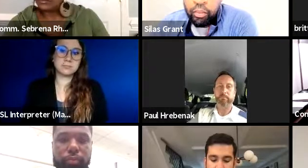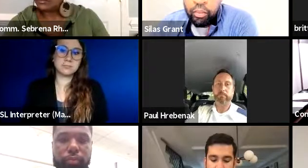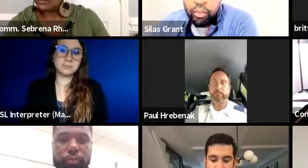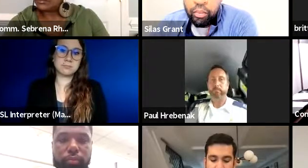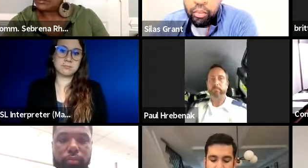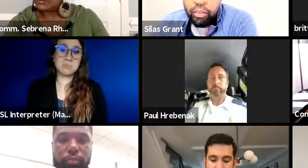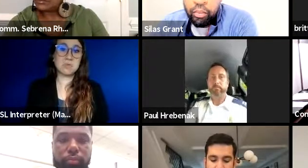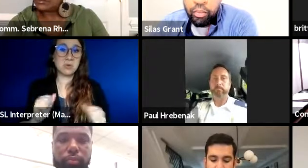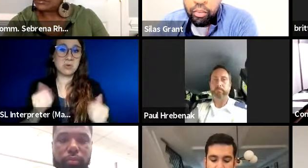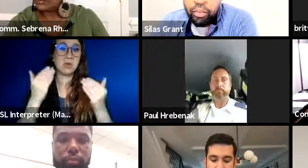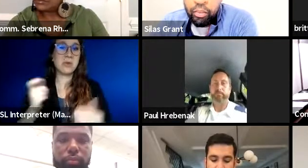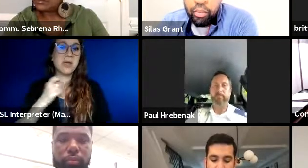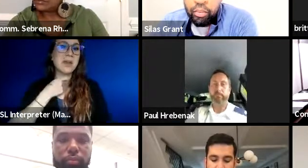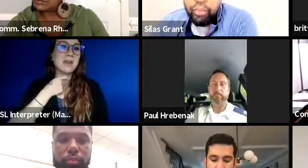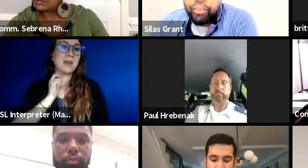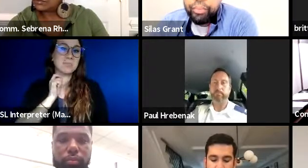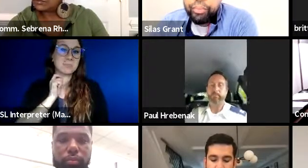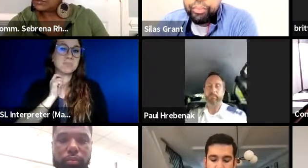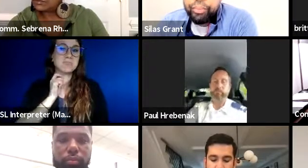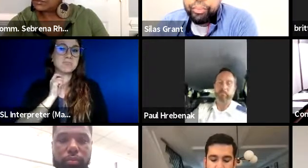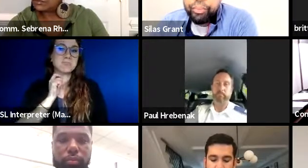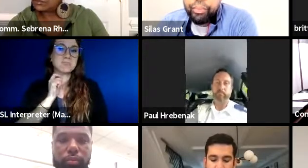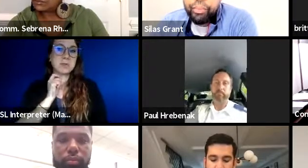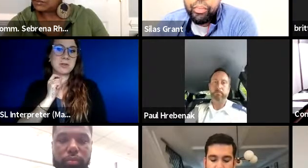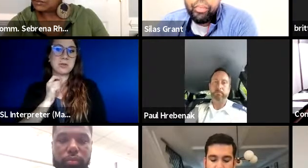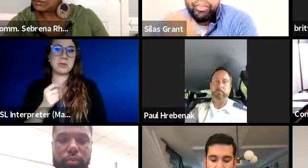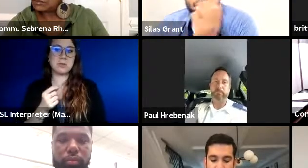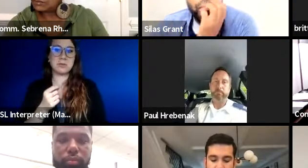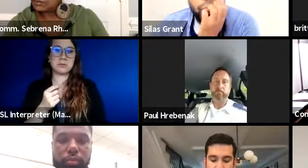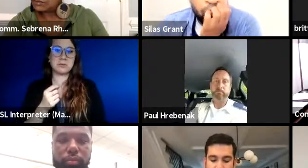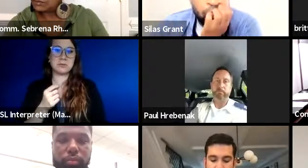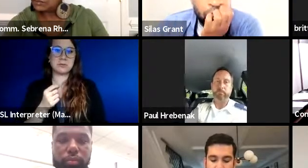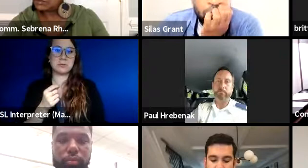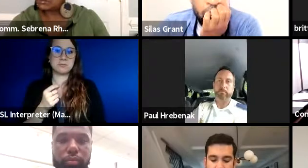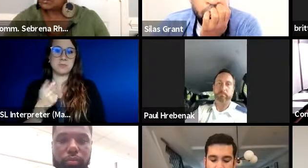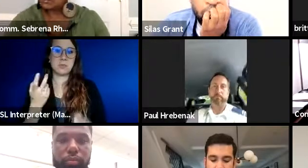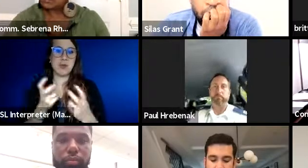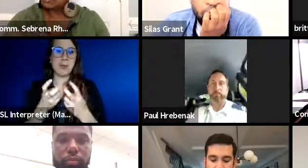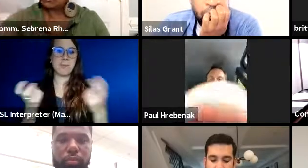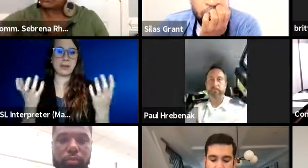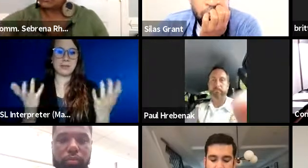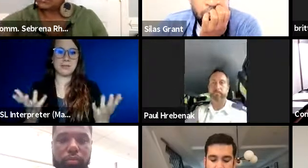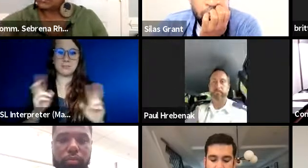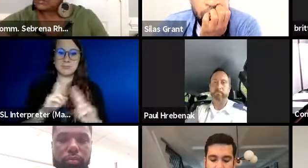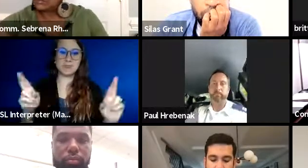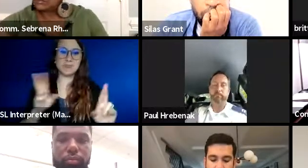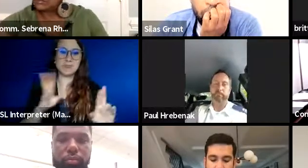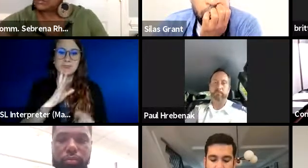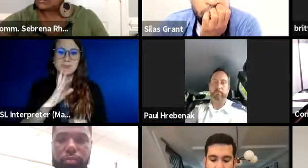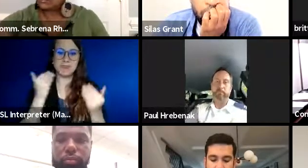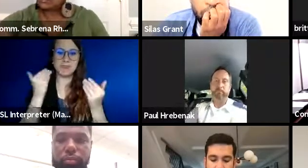And you can unmute yourself, Commander. You are a panelist.